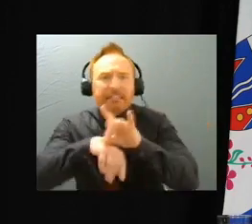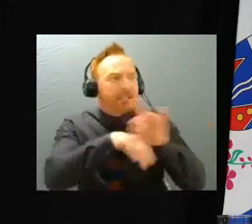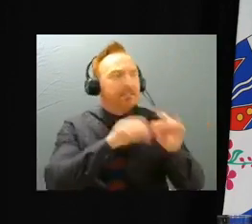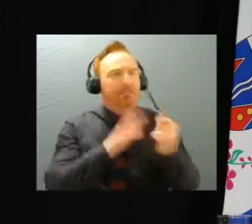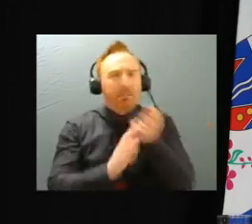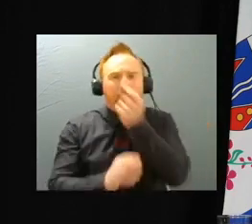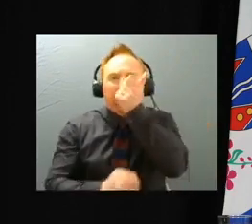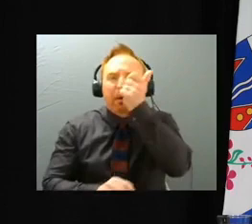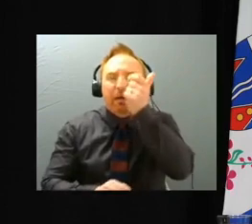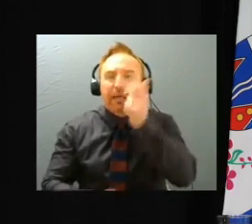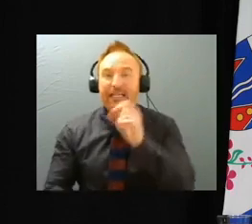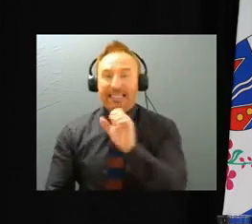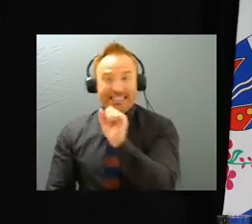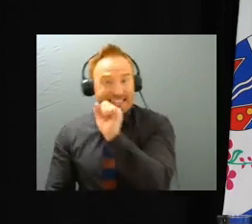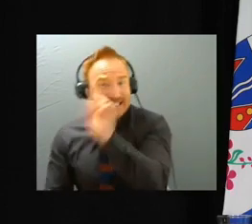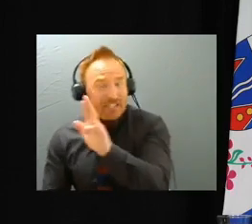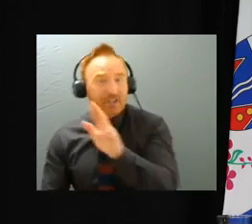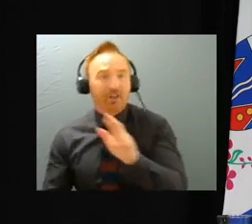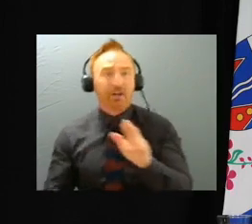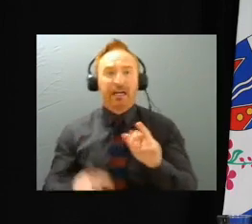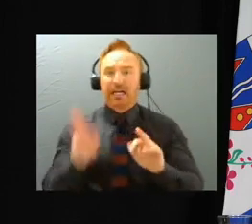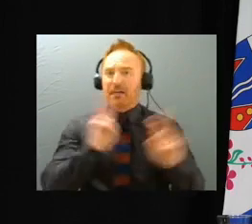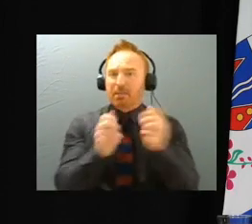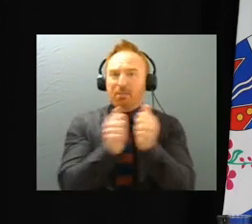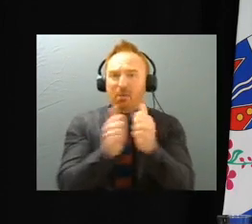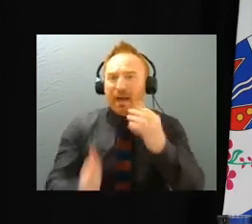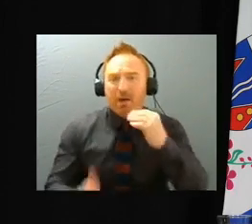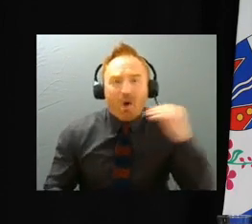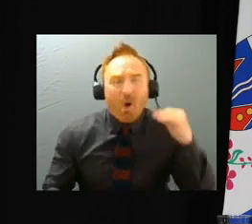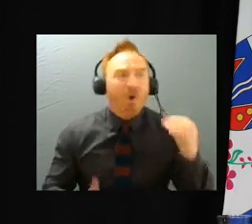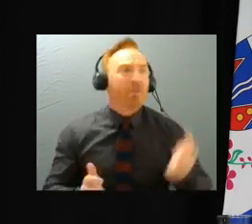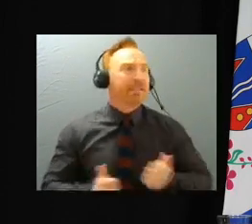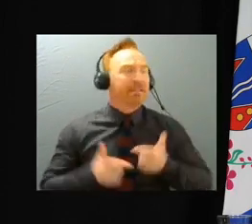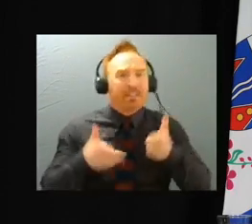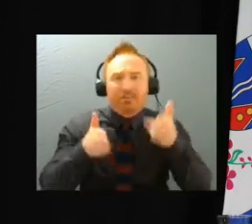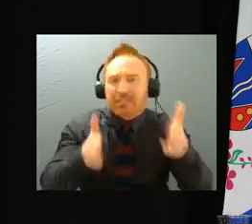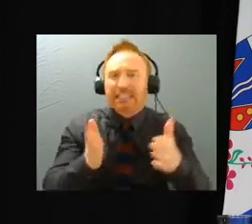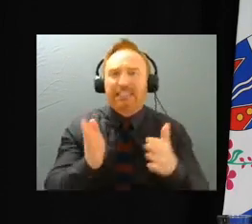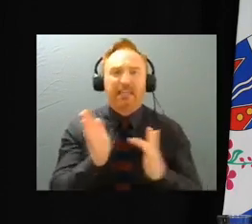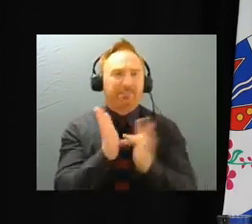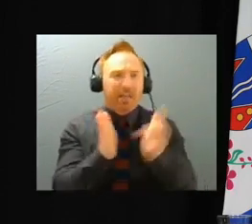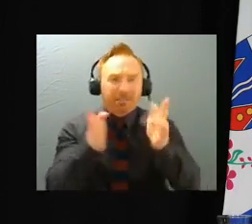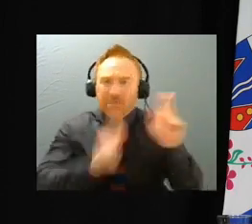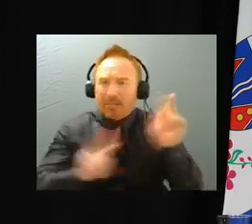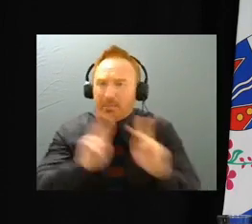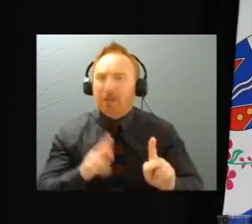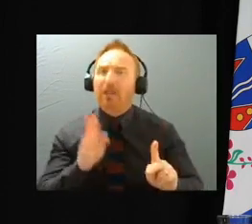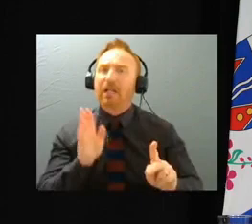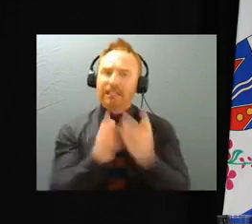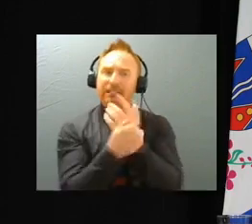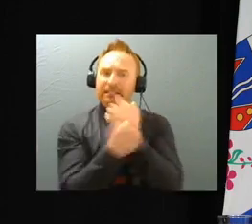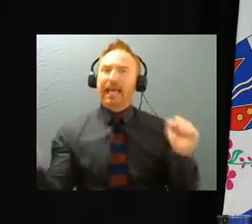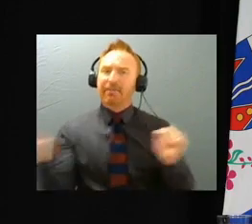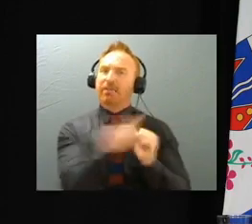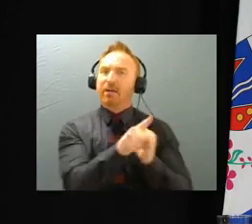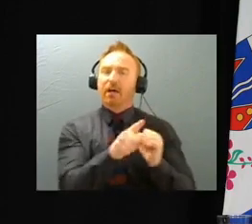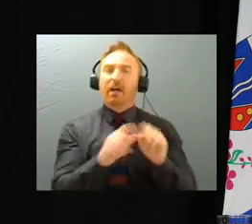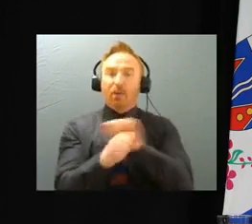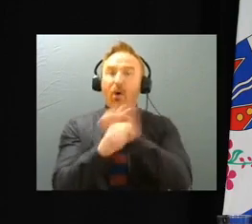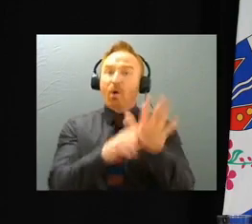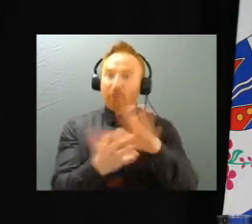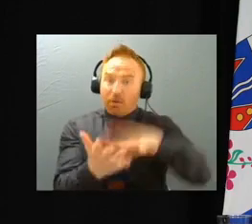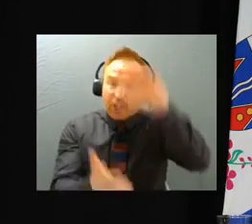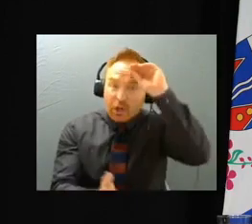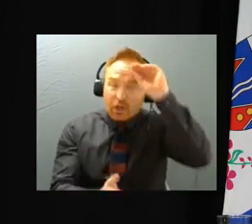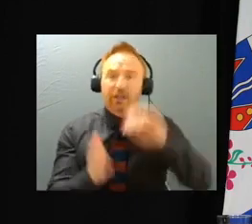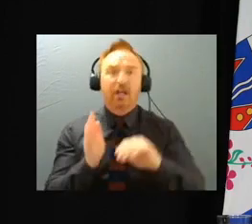vulnerable populations safe from COVID. We were able to take the time to learn about COVID, learn from others, and prepare